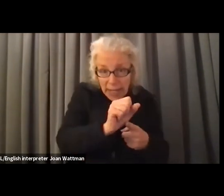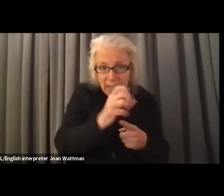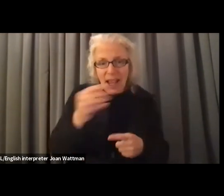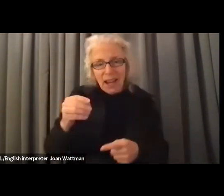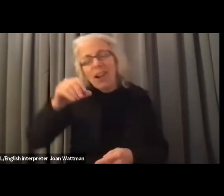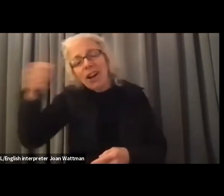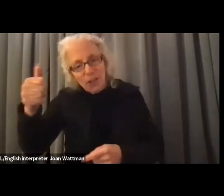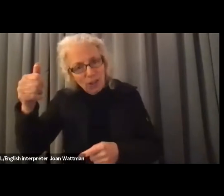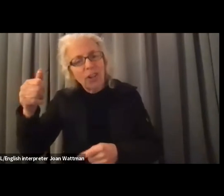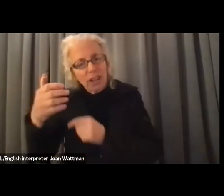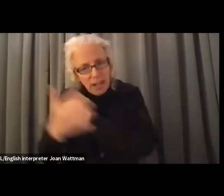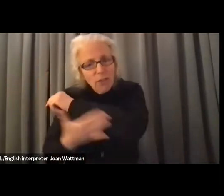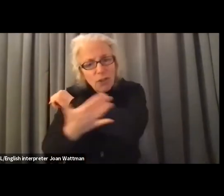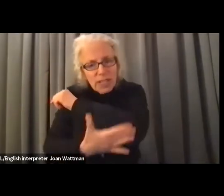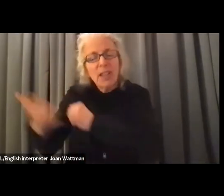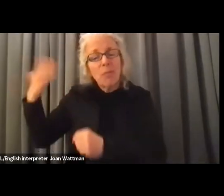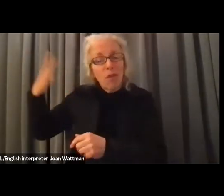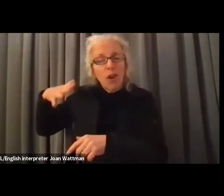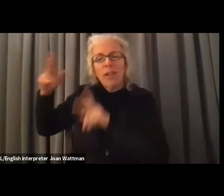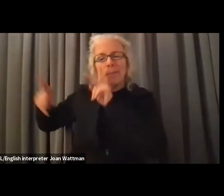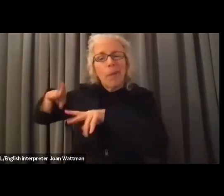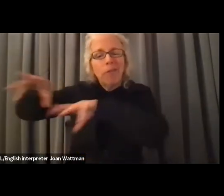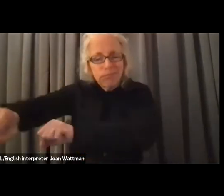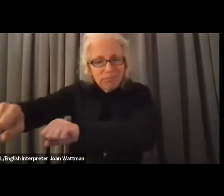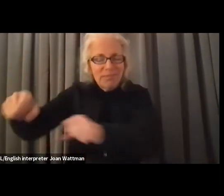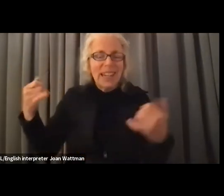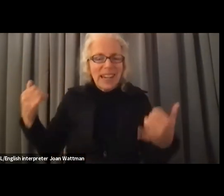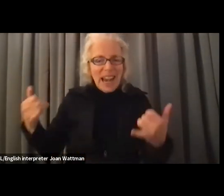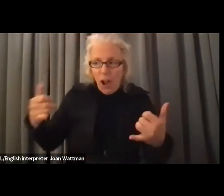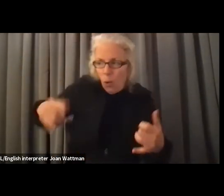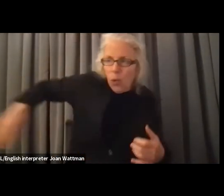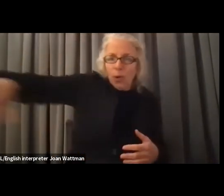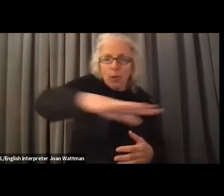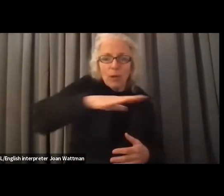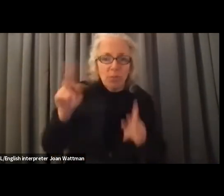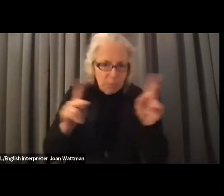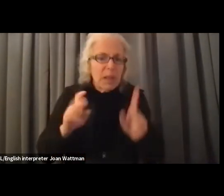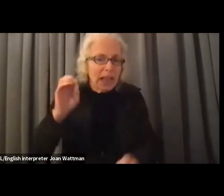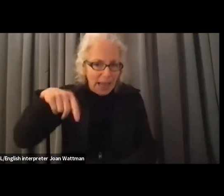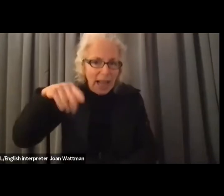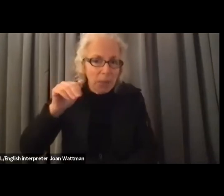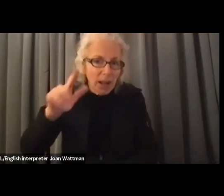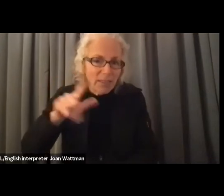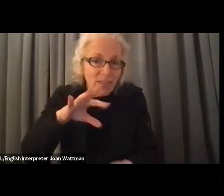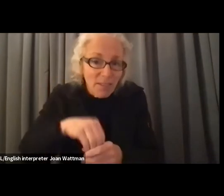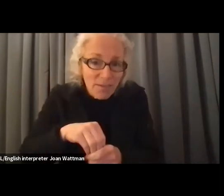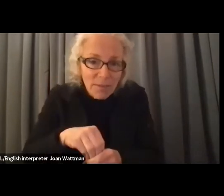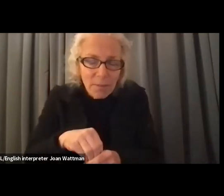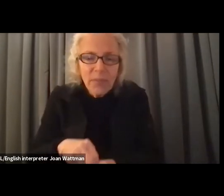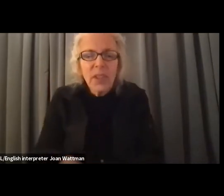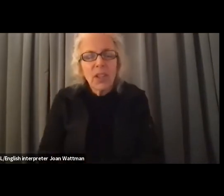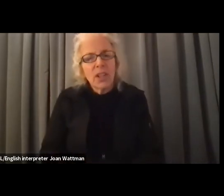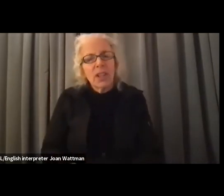in which Eqbal was engaged. Today's program exemplifies this goal. As a witness to global